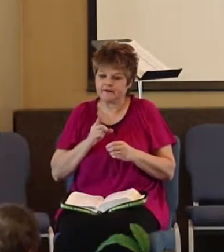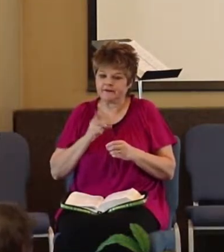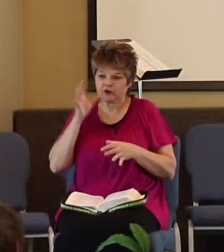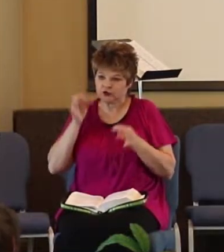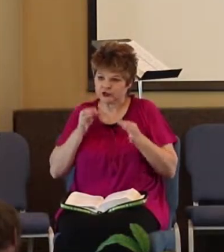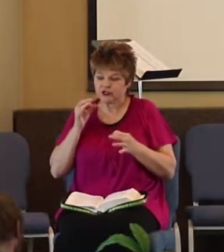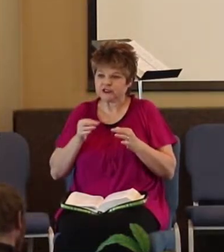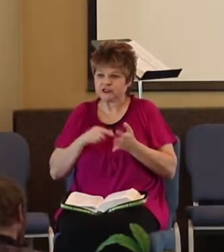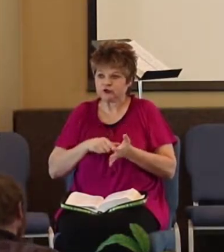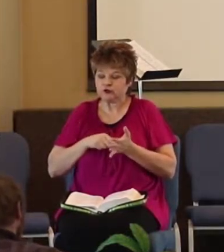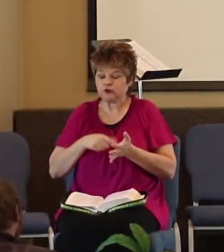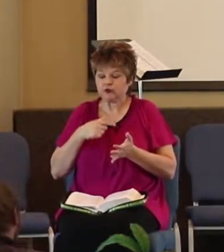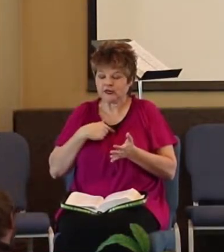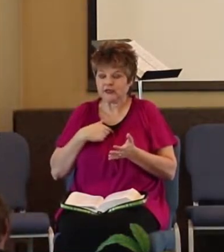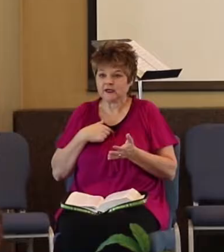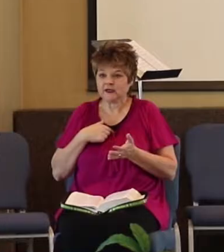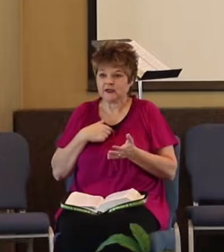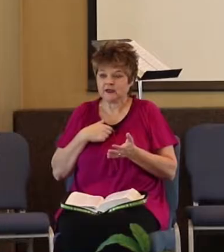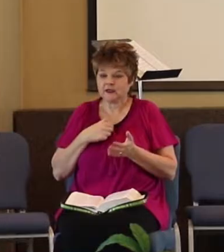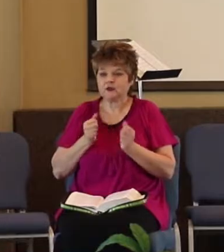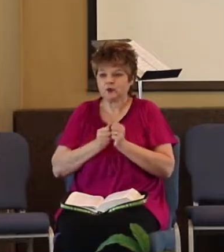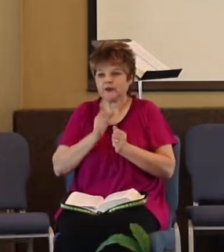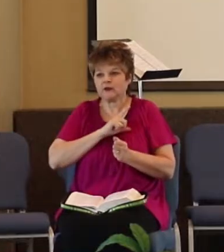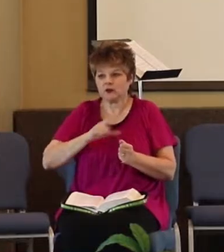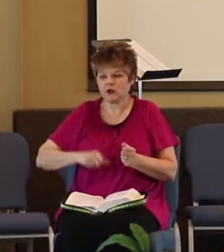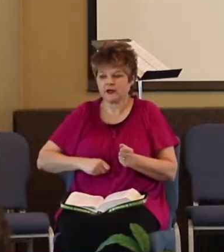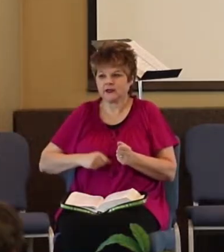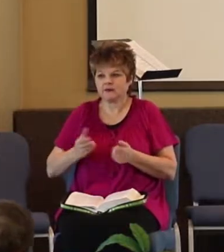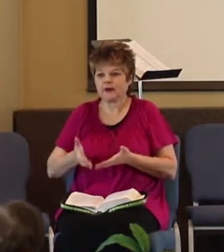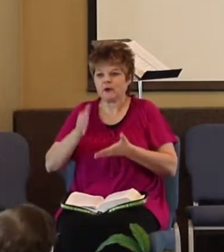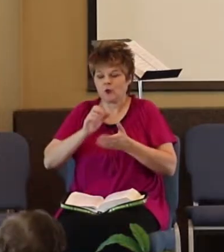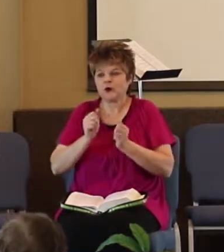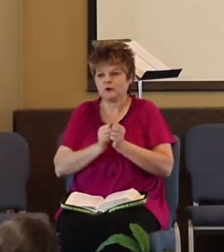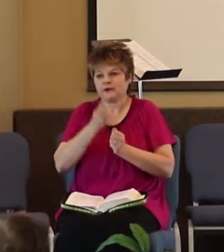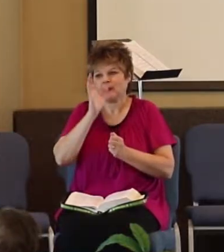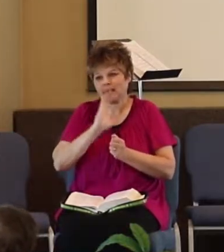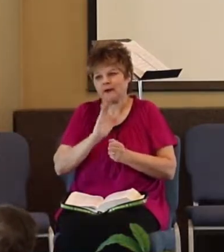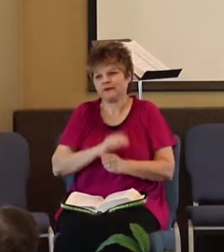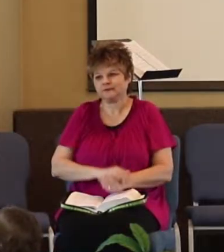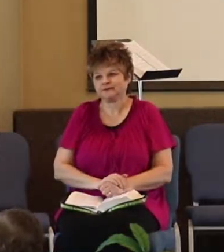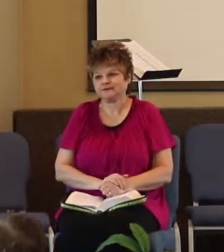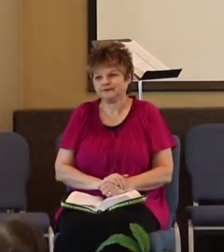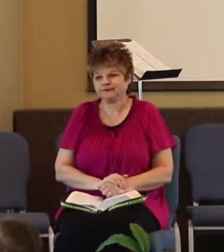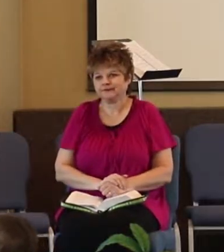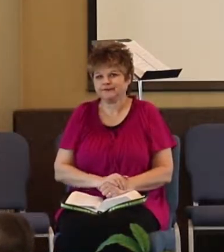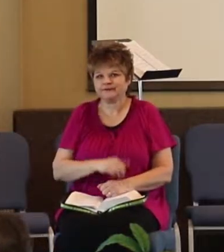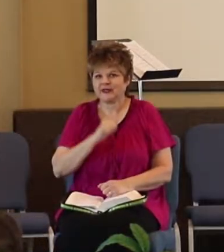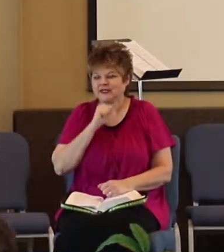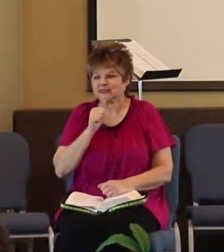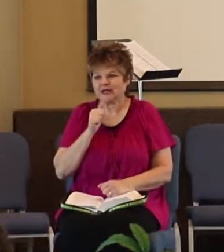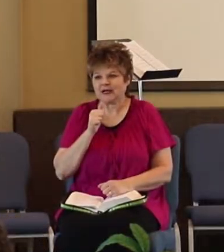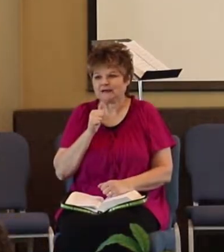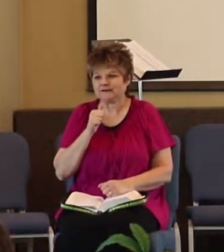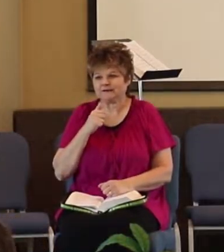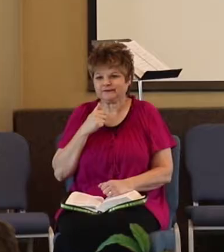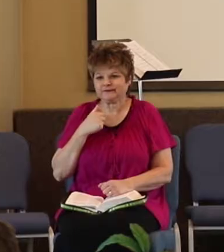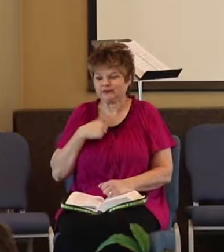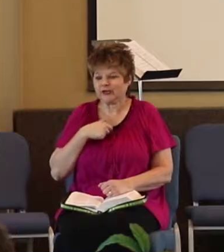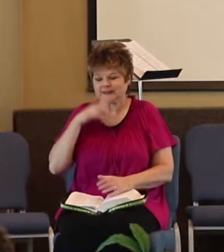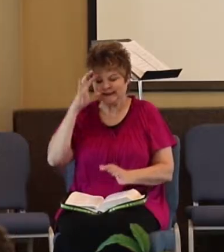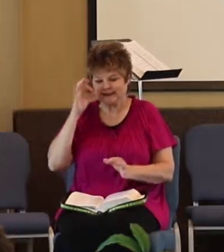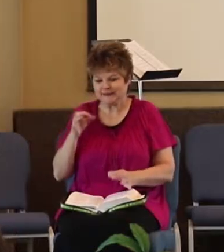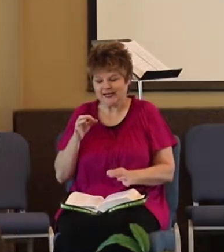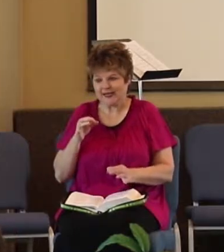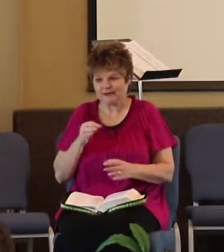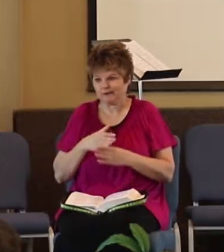due to me is with the Lord, and my reward with my God.'" It's not up for us to say